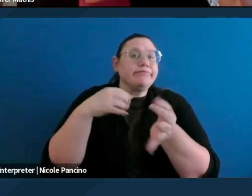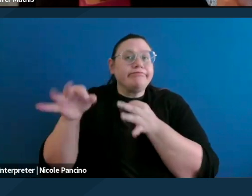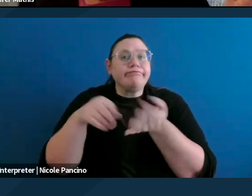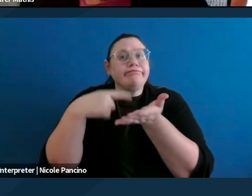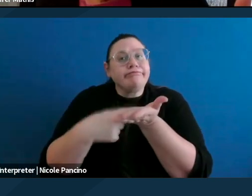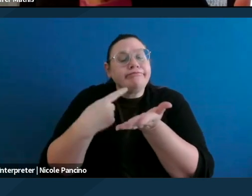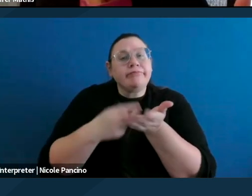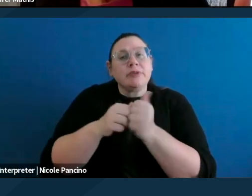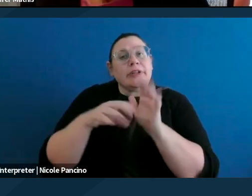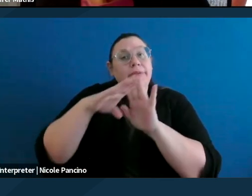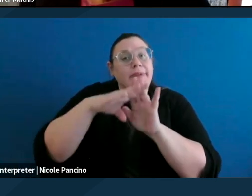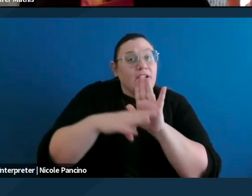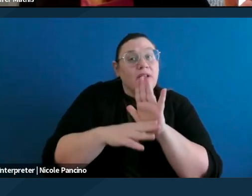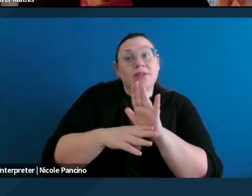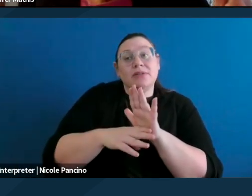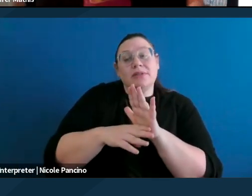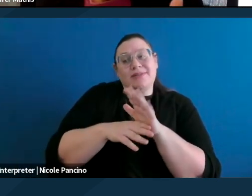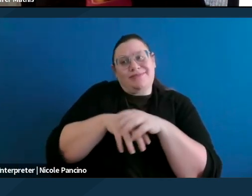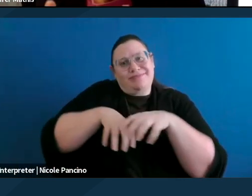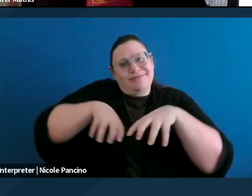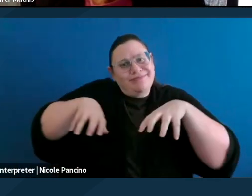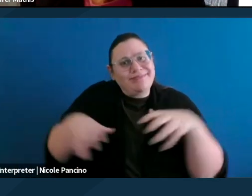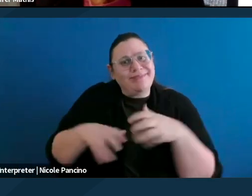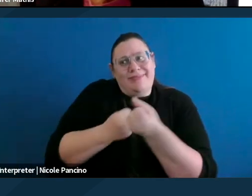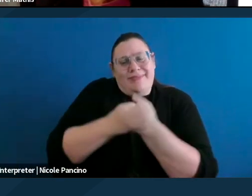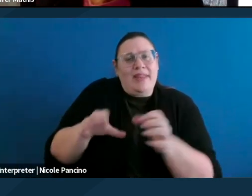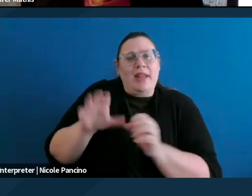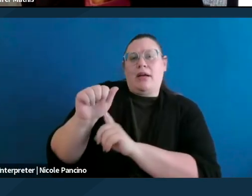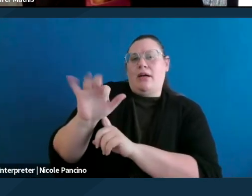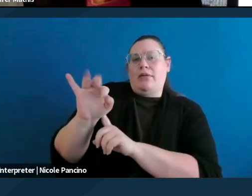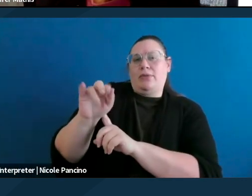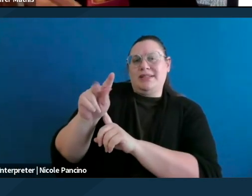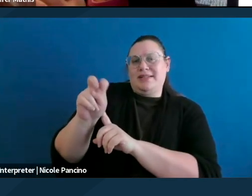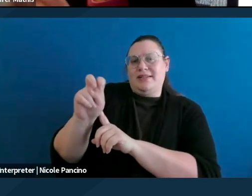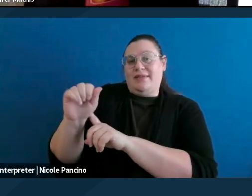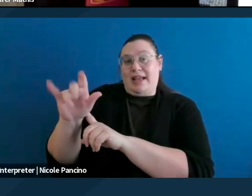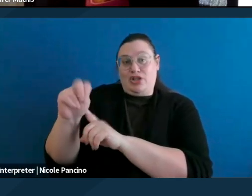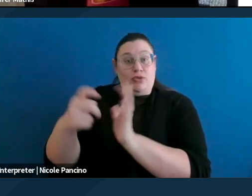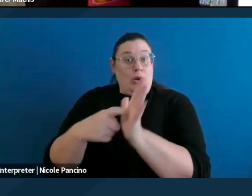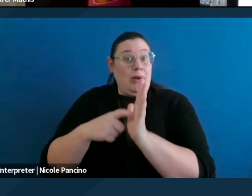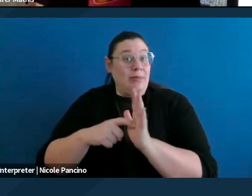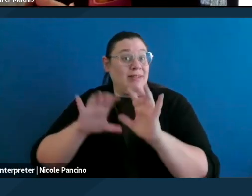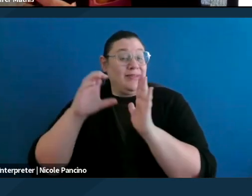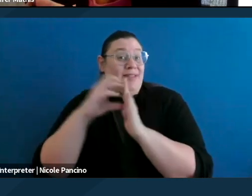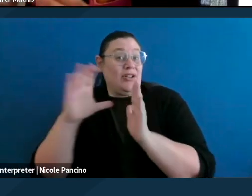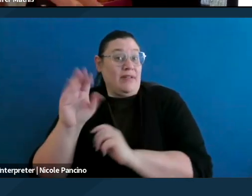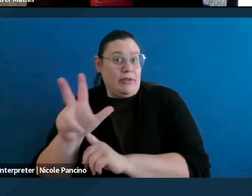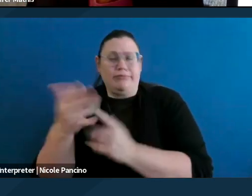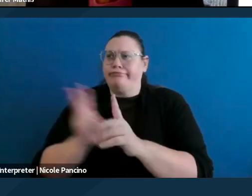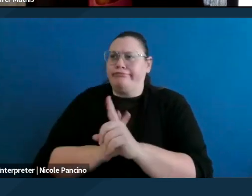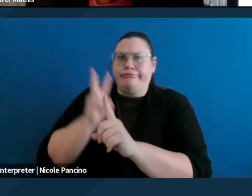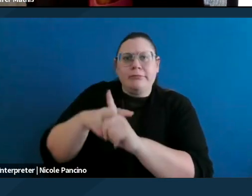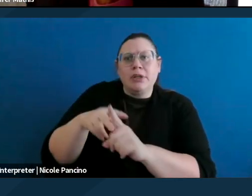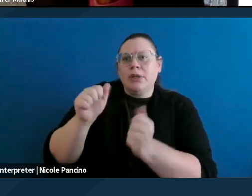the affirmative action program requirements of Section 503 have been applied to contractors